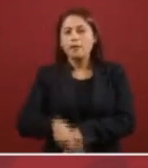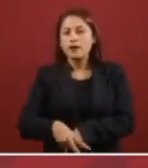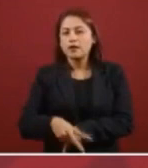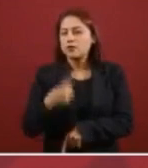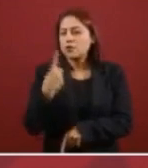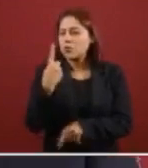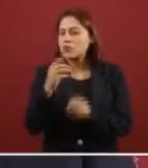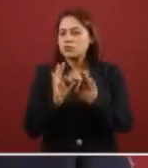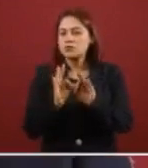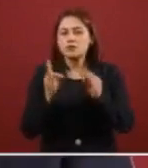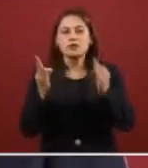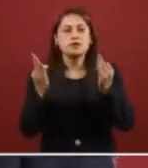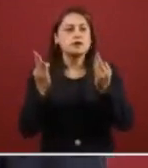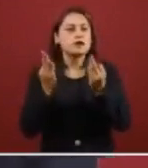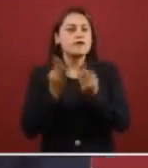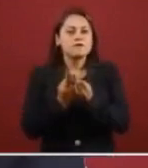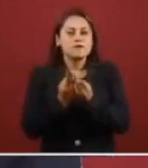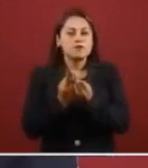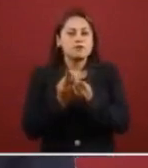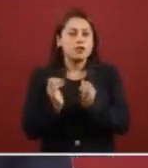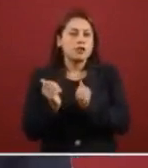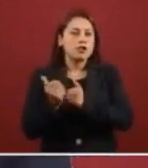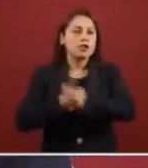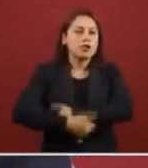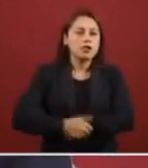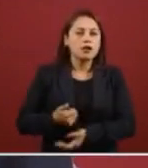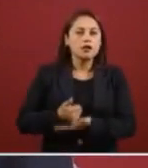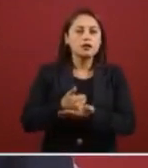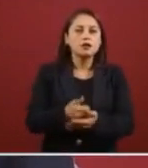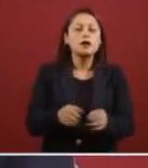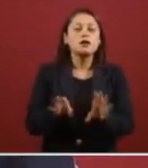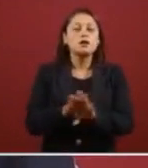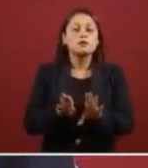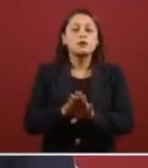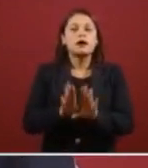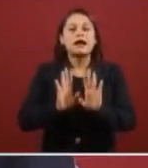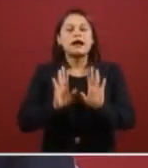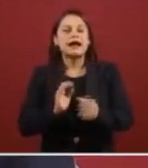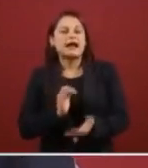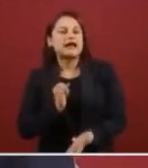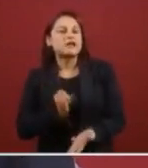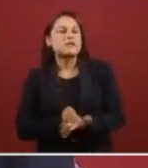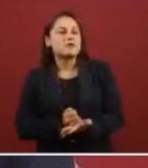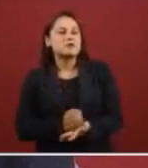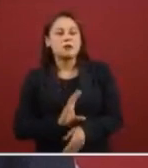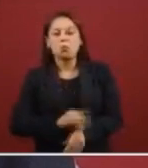con la condonación de los impuestos. The condoning of taxes.